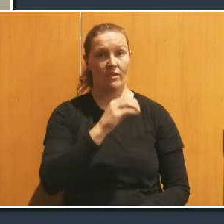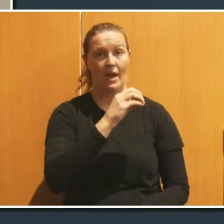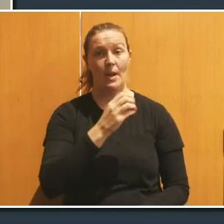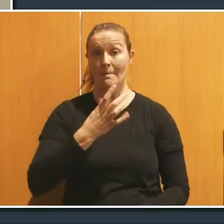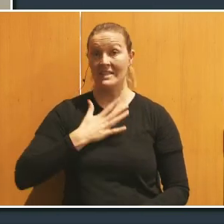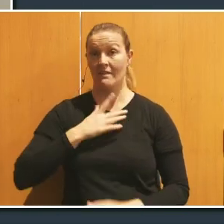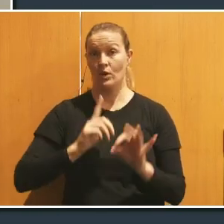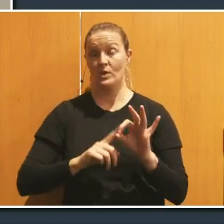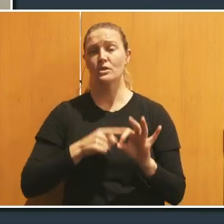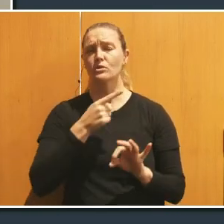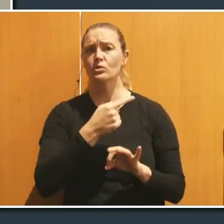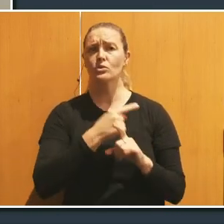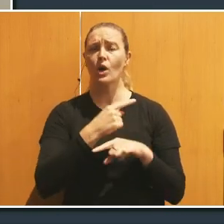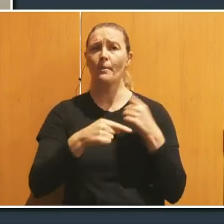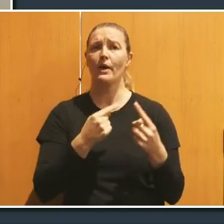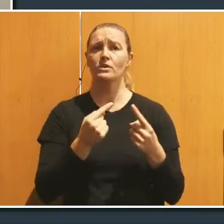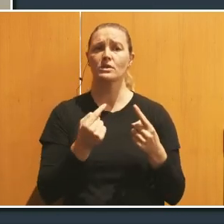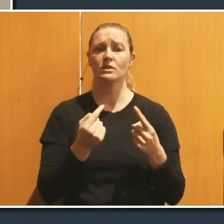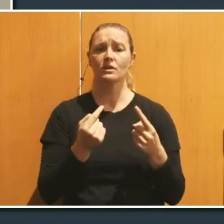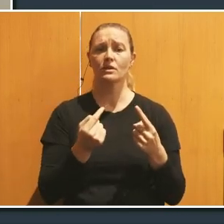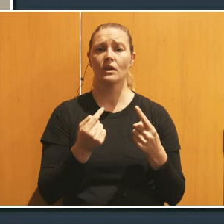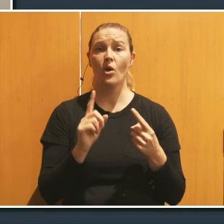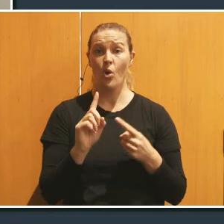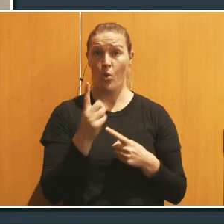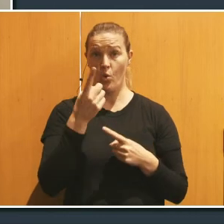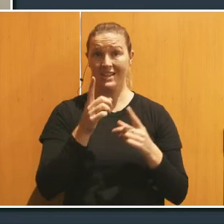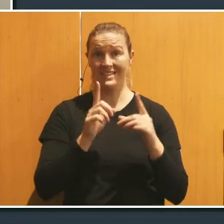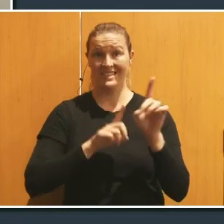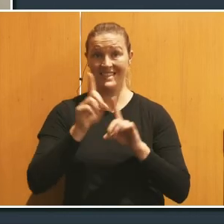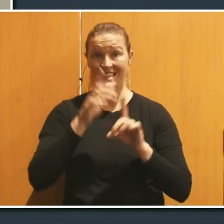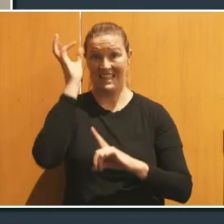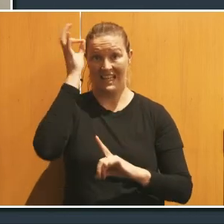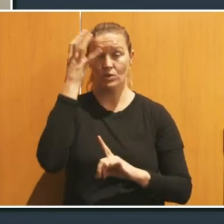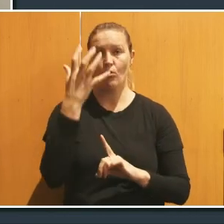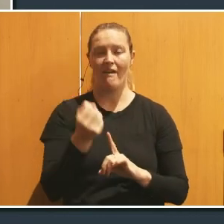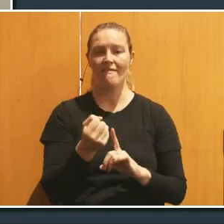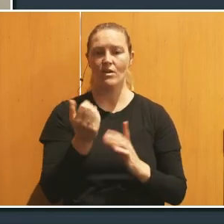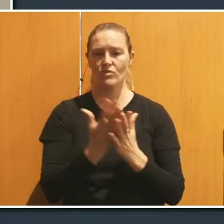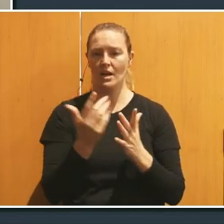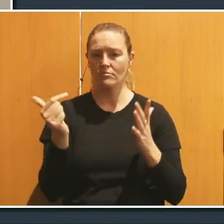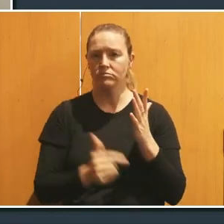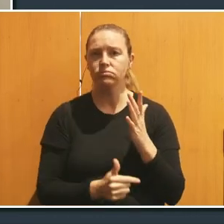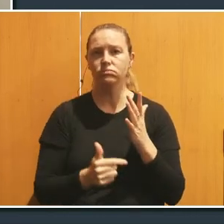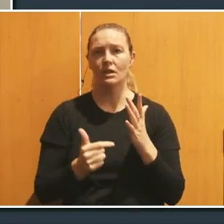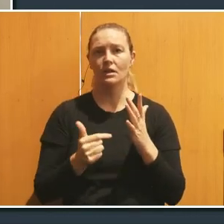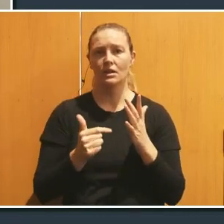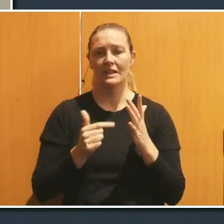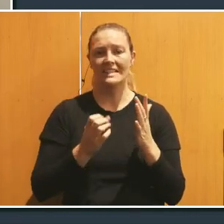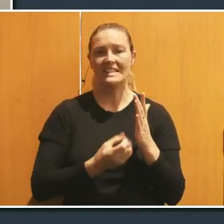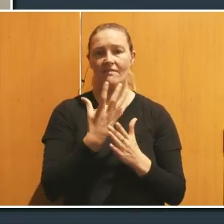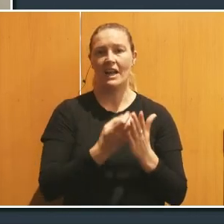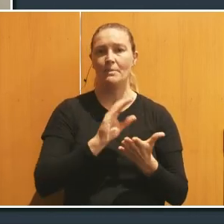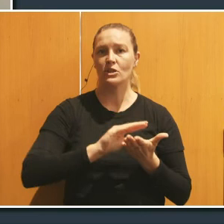from myself. You mentioned that Auckland City Council obviously has quite a comprehensive development contribution